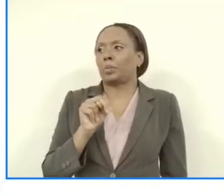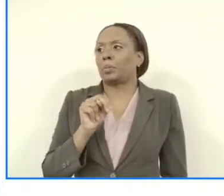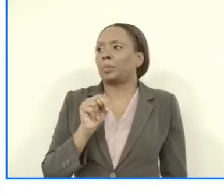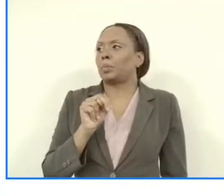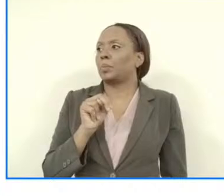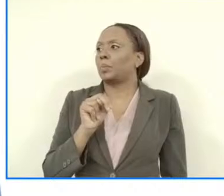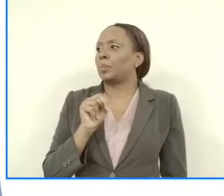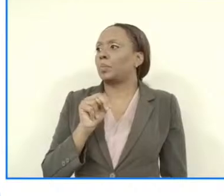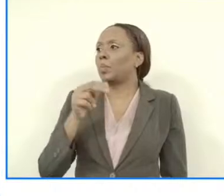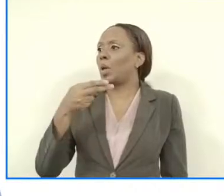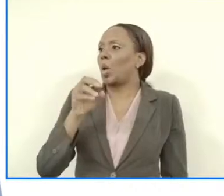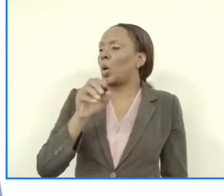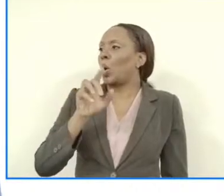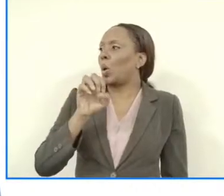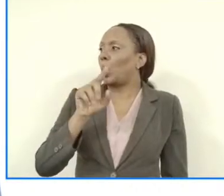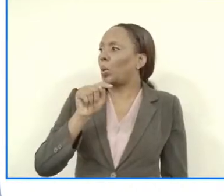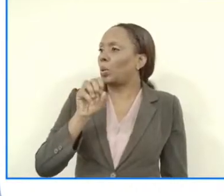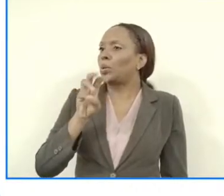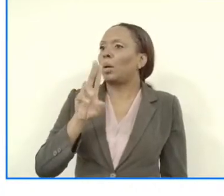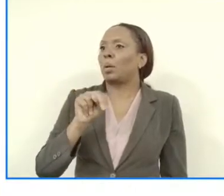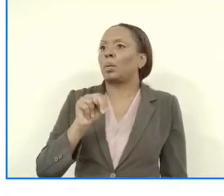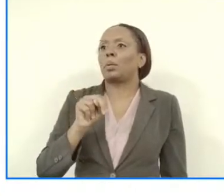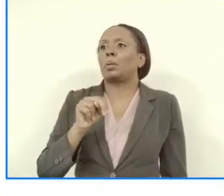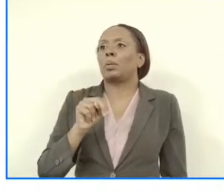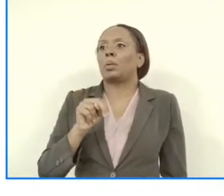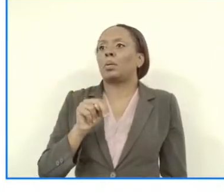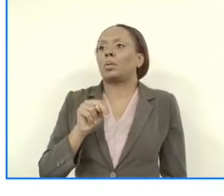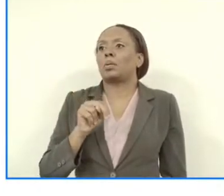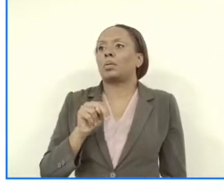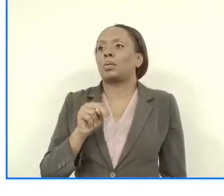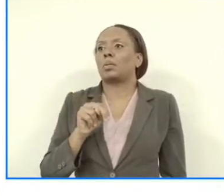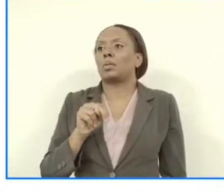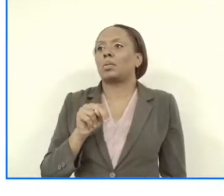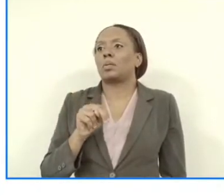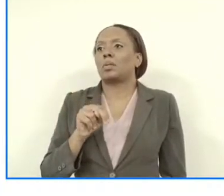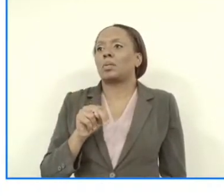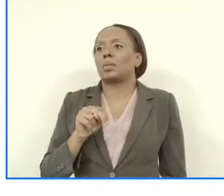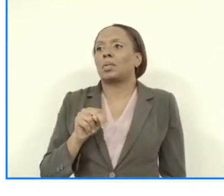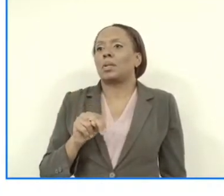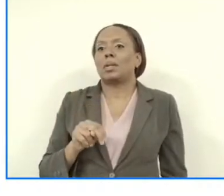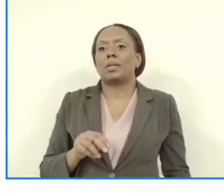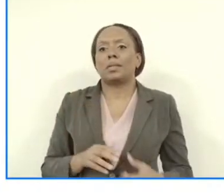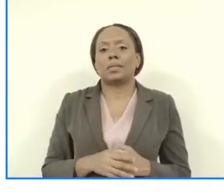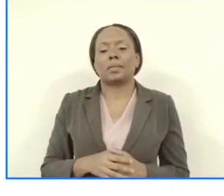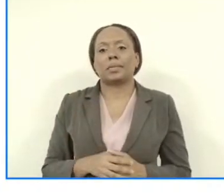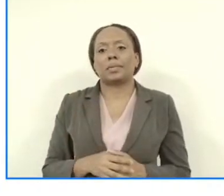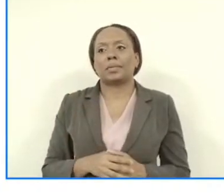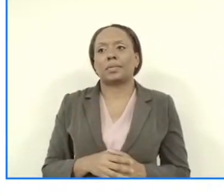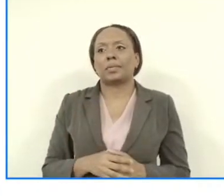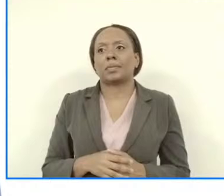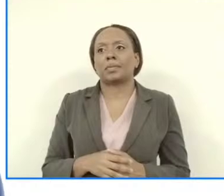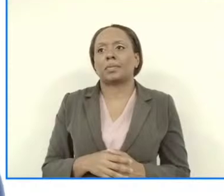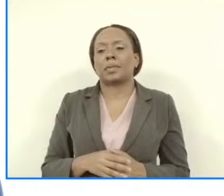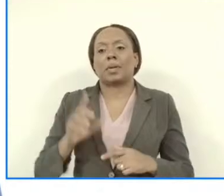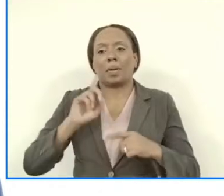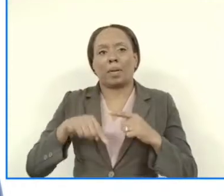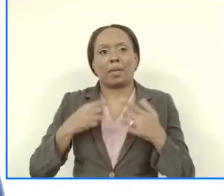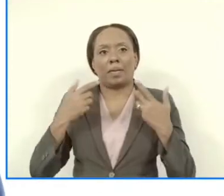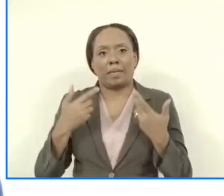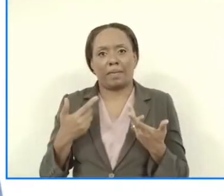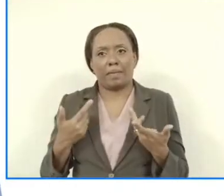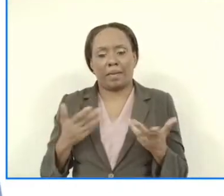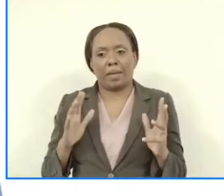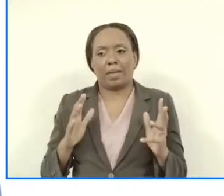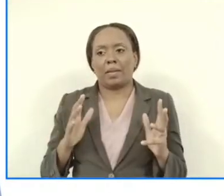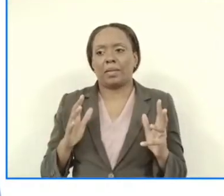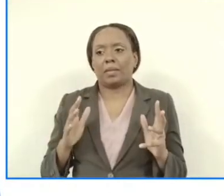again high on the list from a business perspective to get things up and running again in the economy. And then after that would be